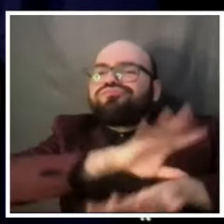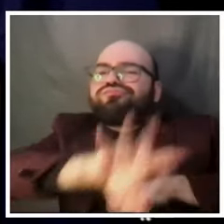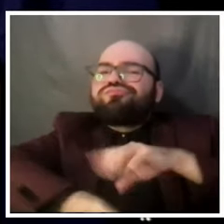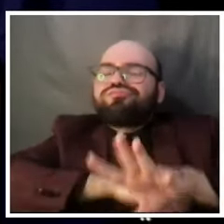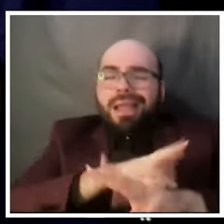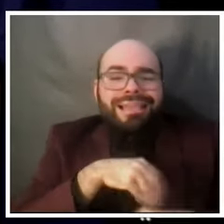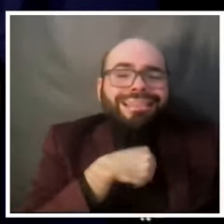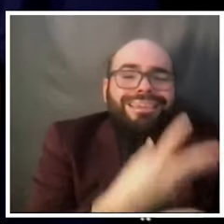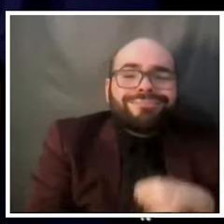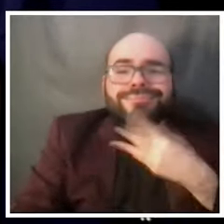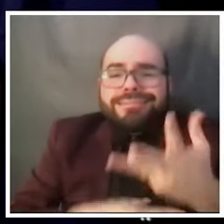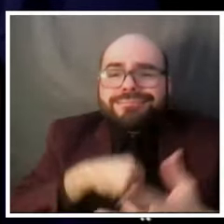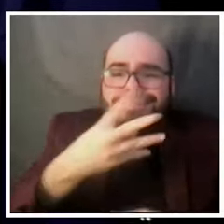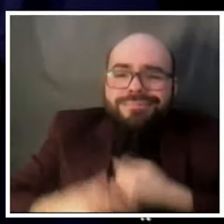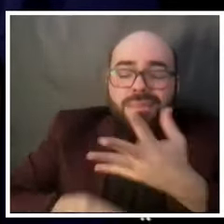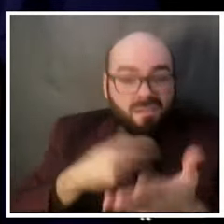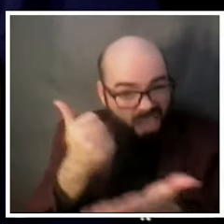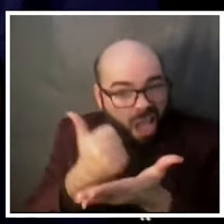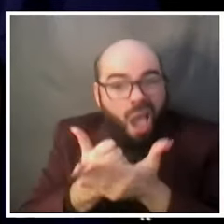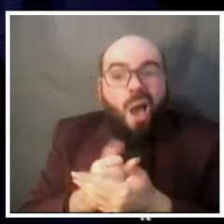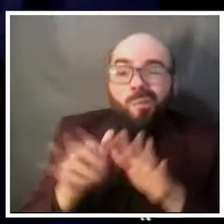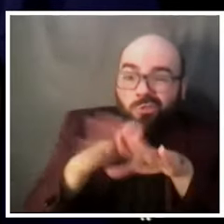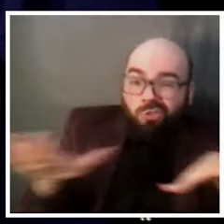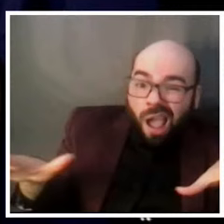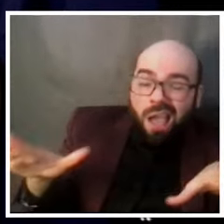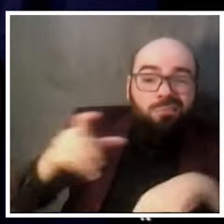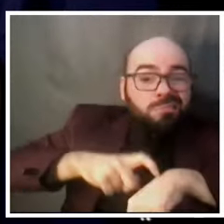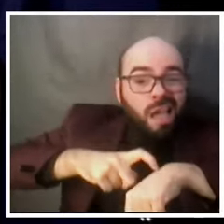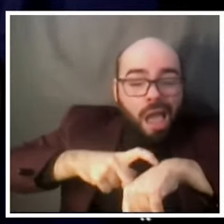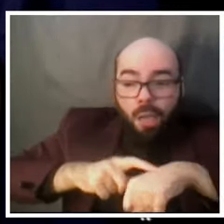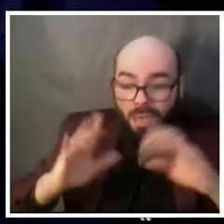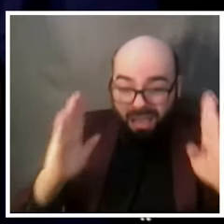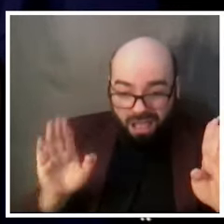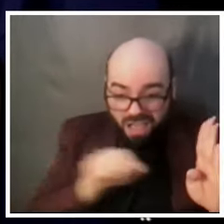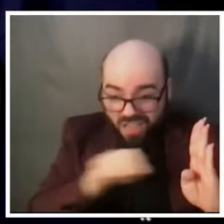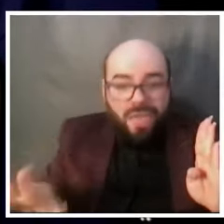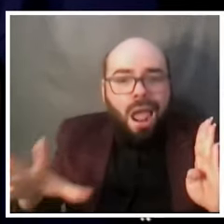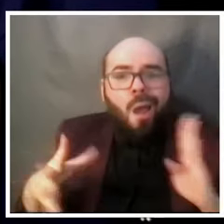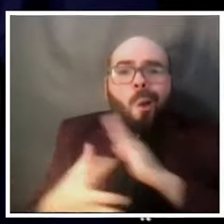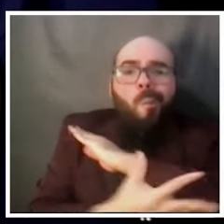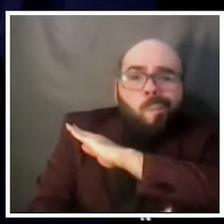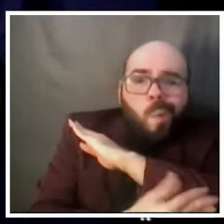we still reduce the deficit. We still reduce the deficit.